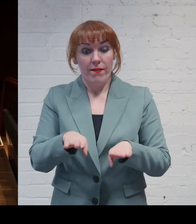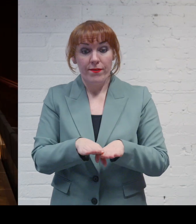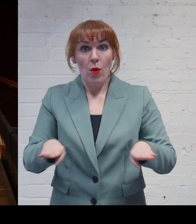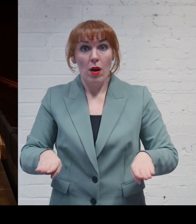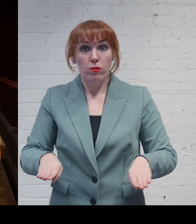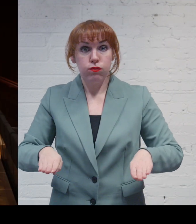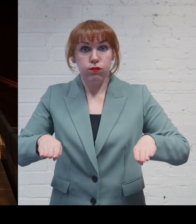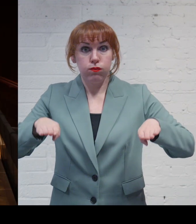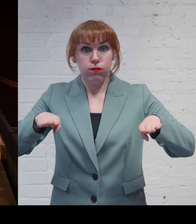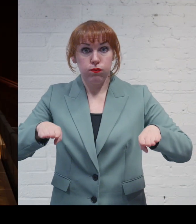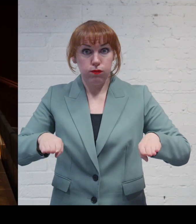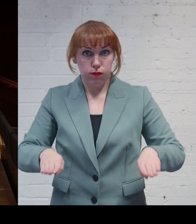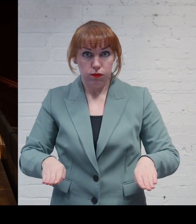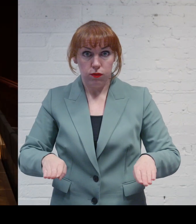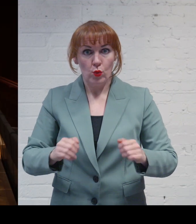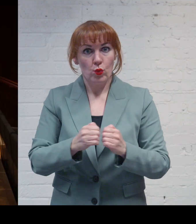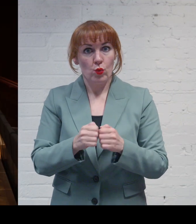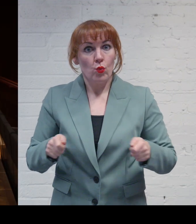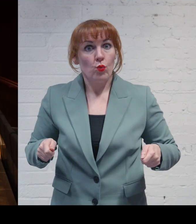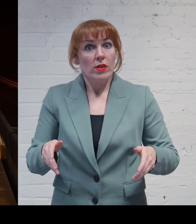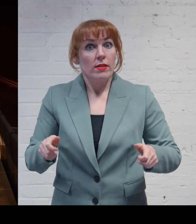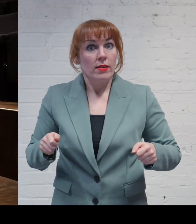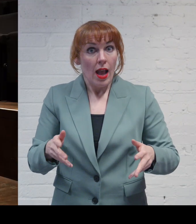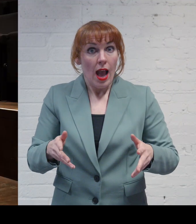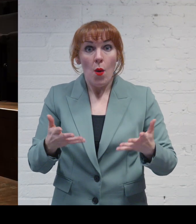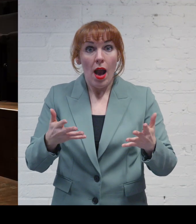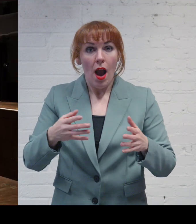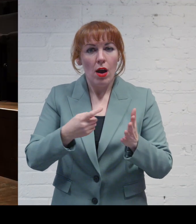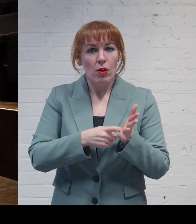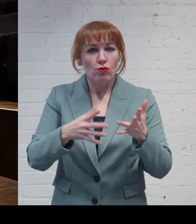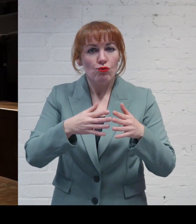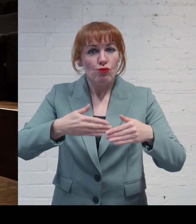There is a rise and fall platform offering wheelchair spaces in row J.